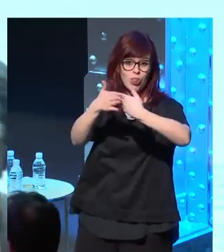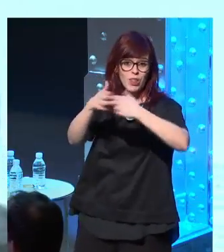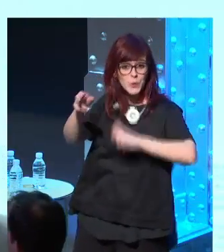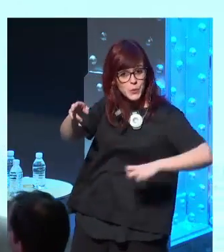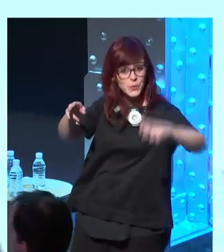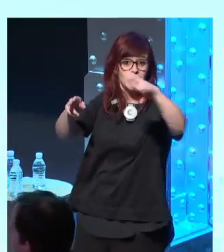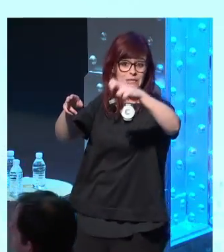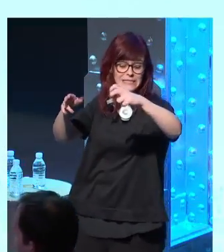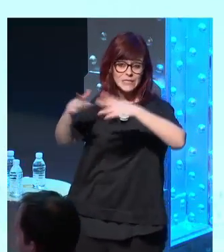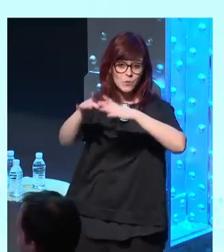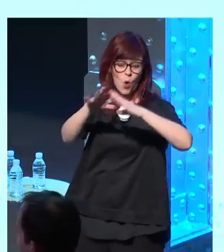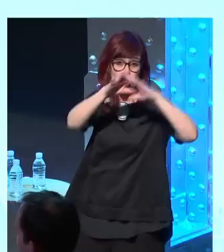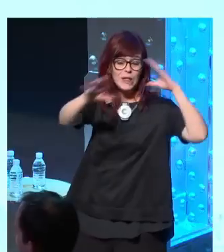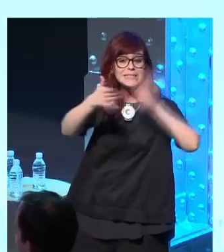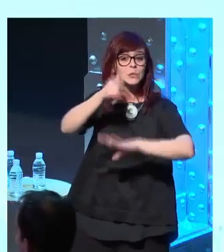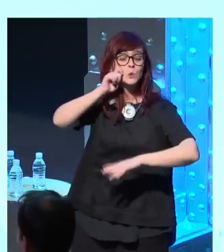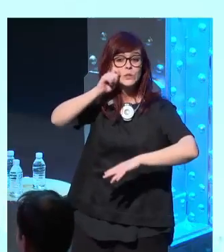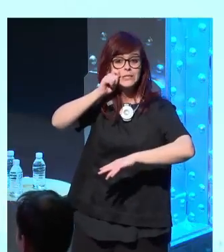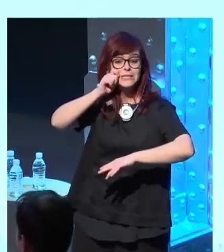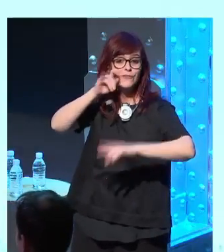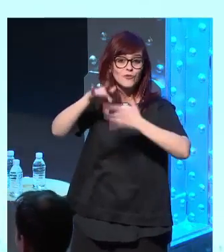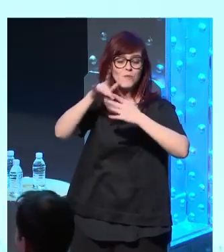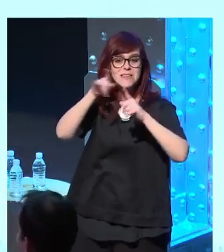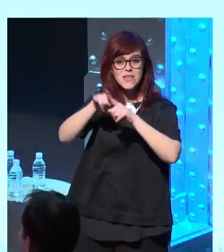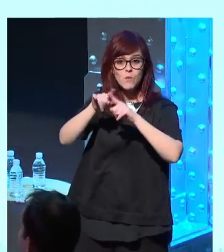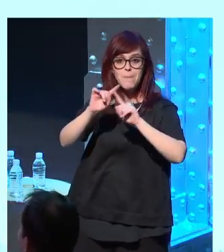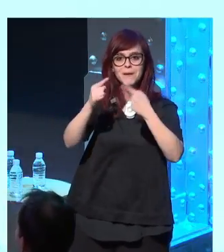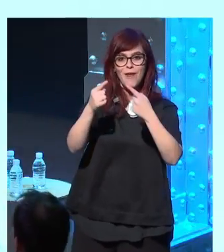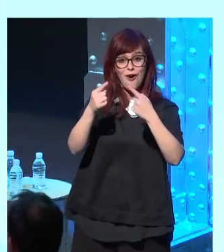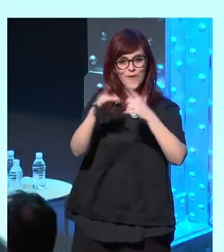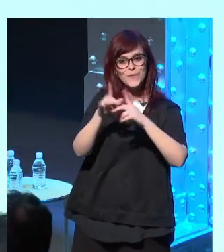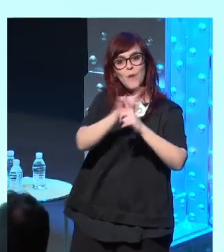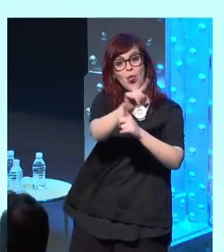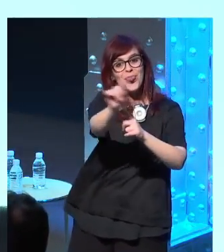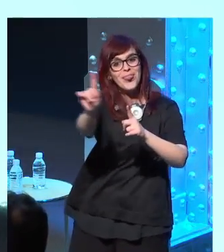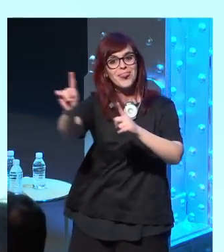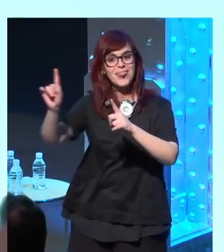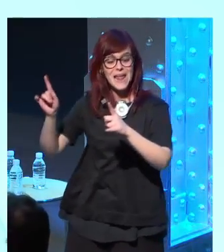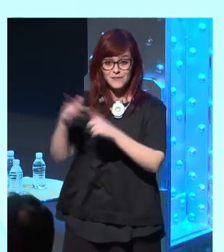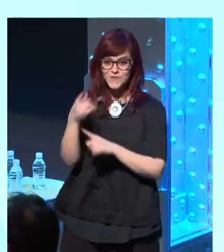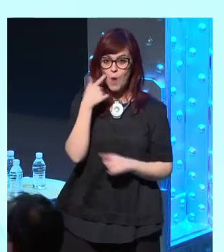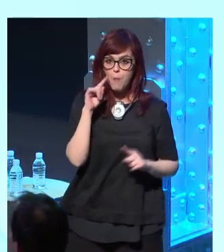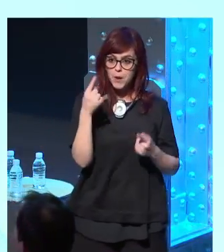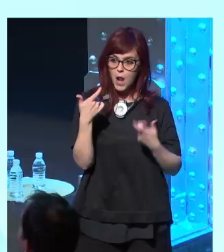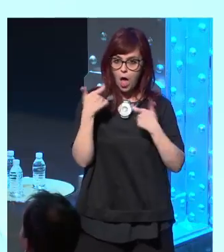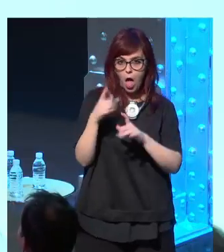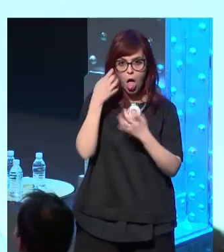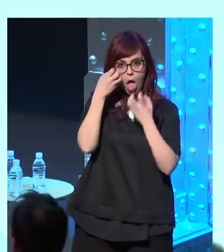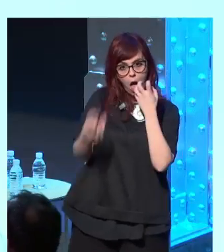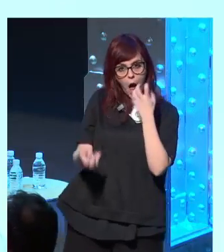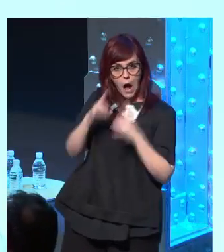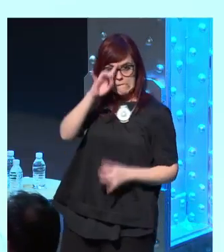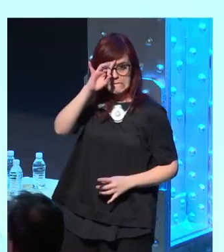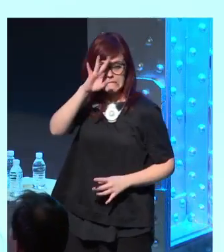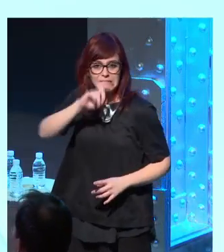class, and you see their faces, and you see the champagne, and you see the seats. And in those circumstances, when they board it